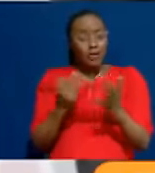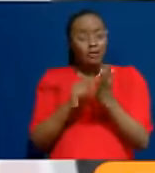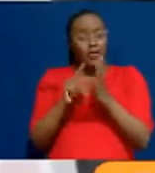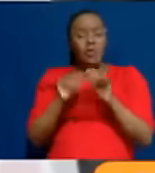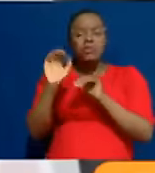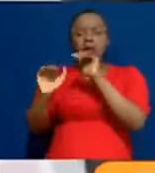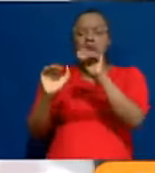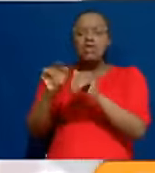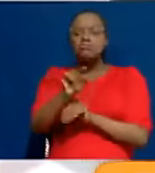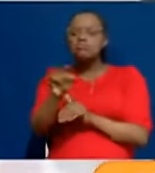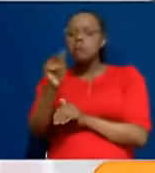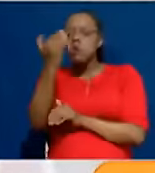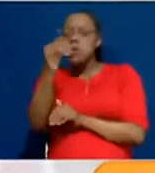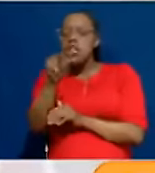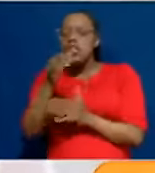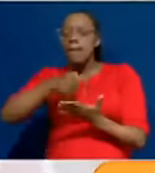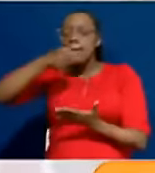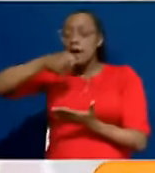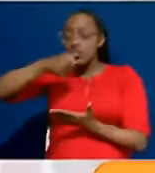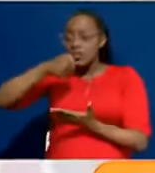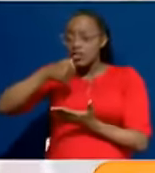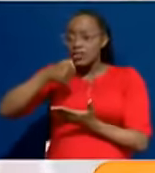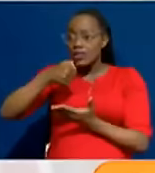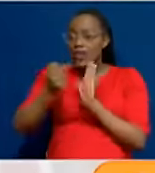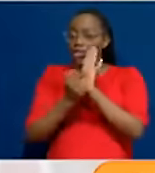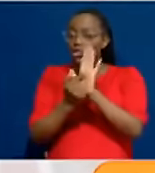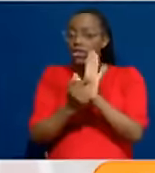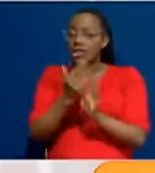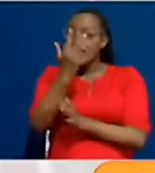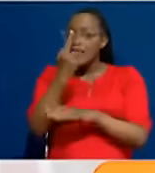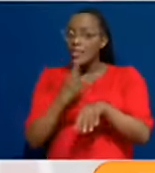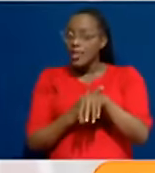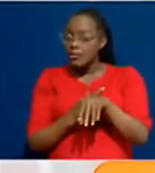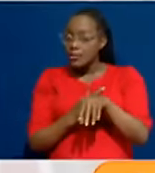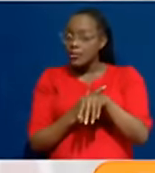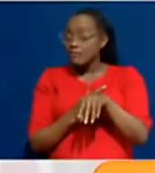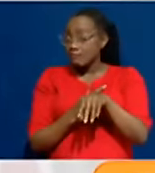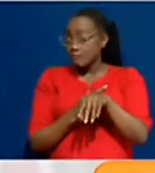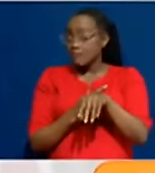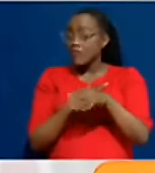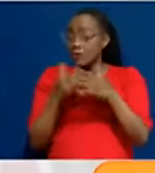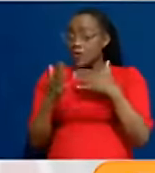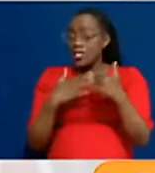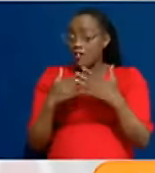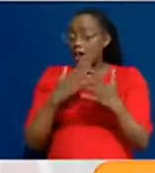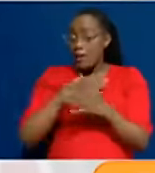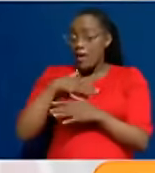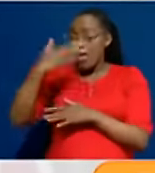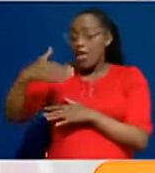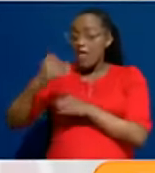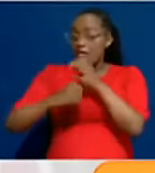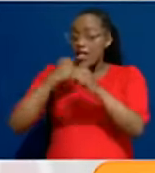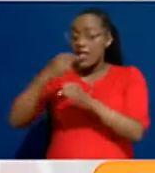them, why is the budget showing three times what my annual salary